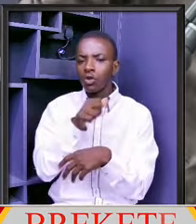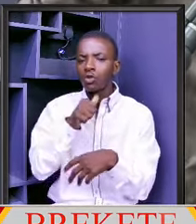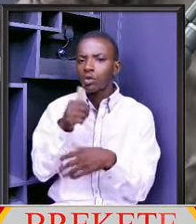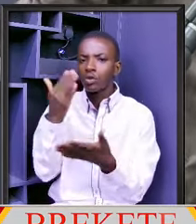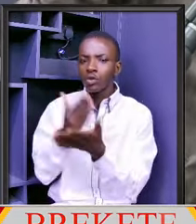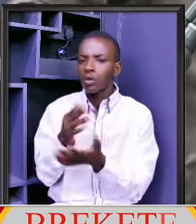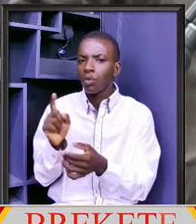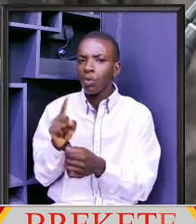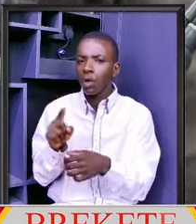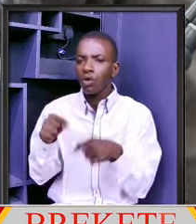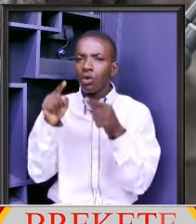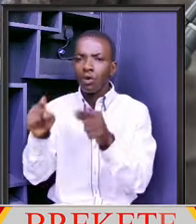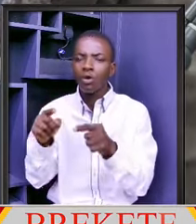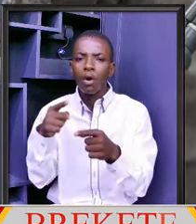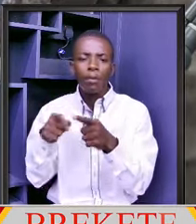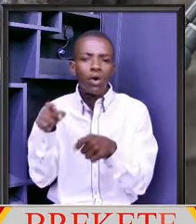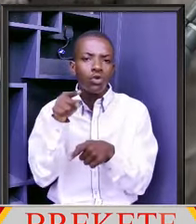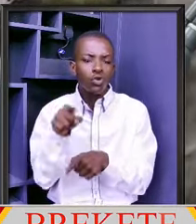they go.